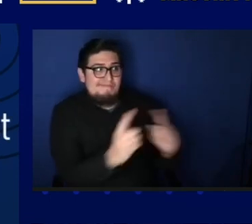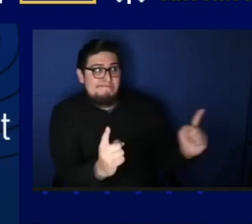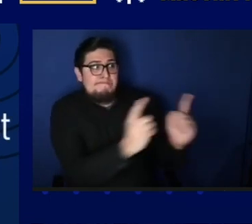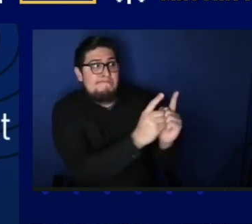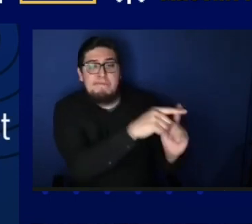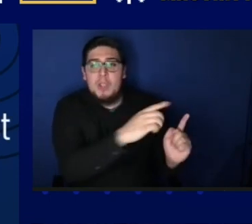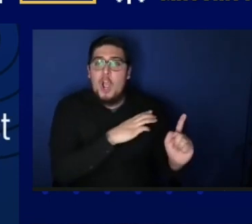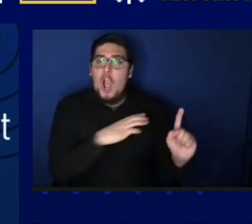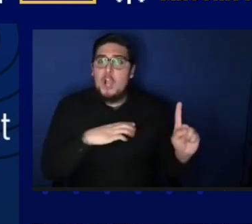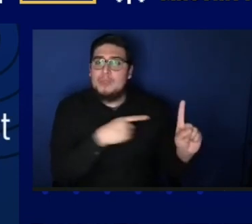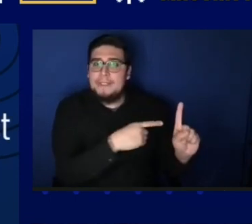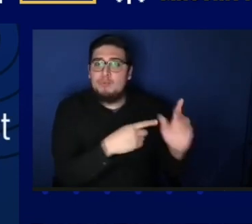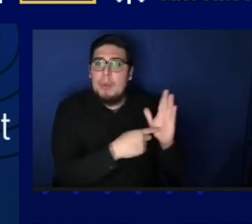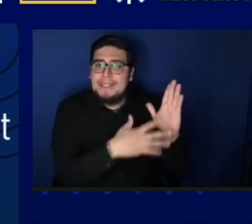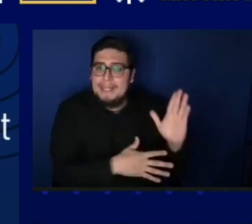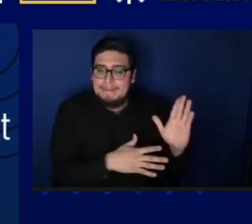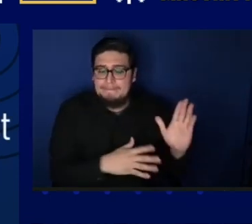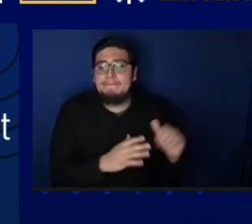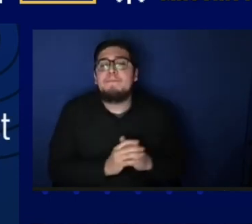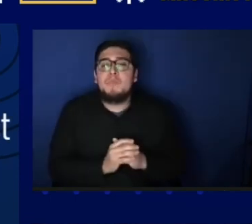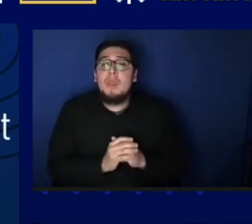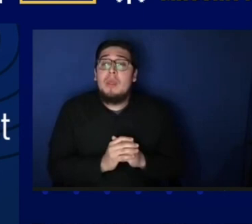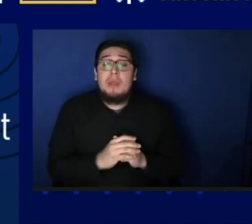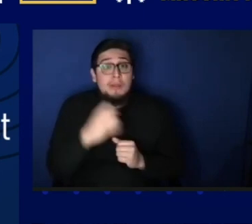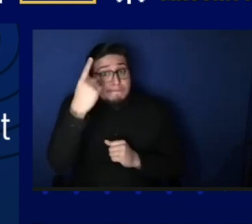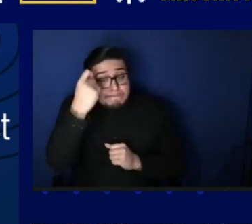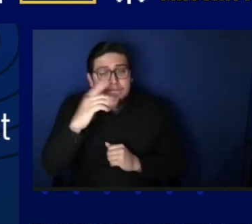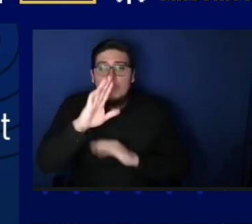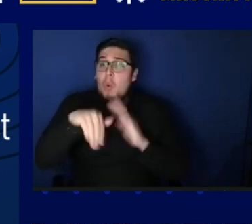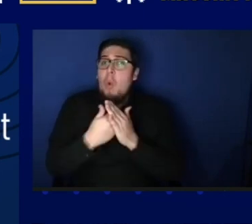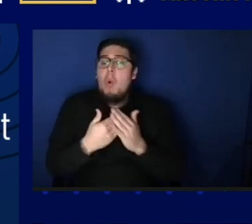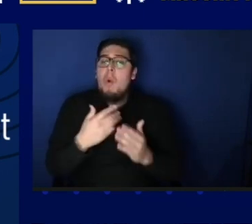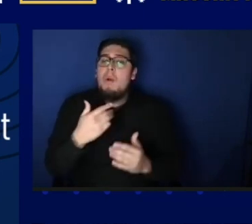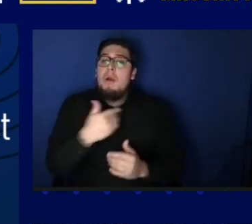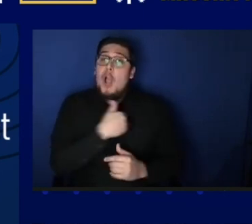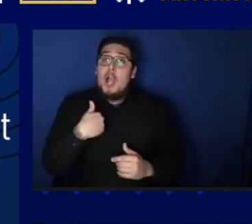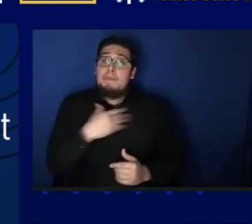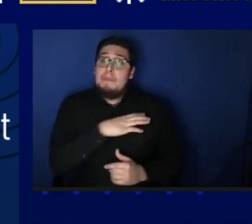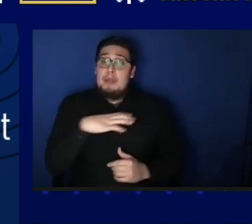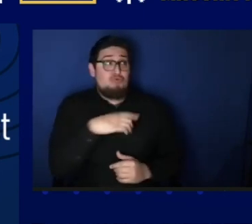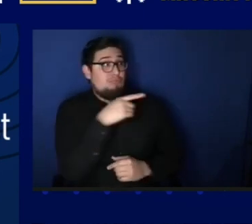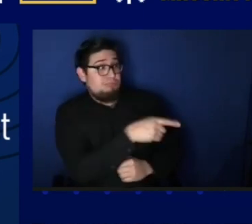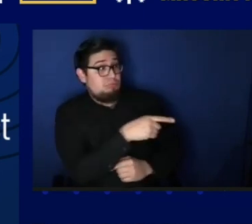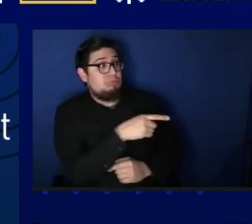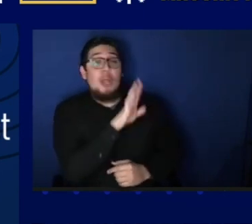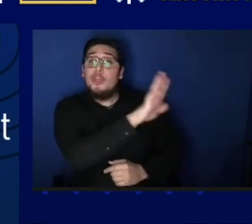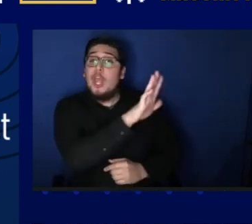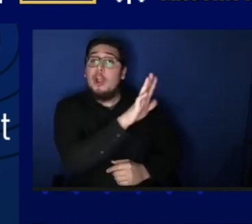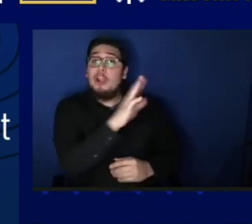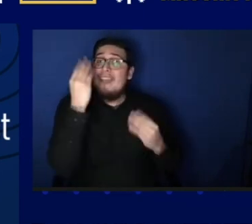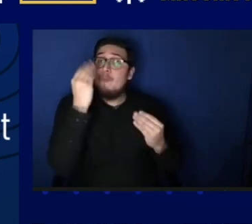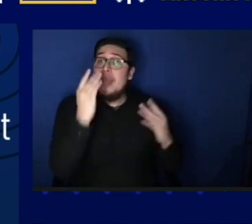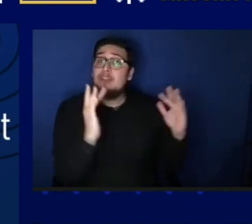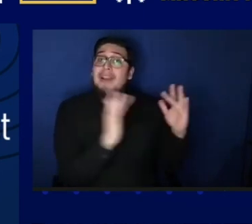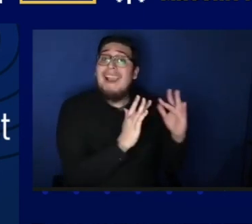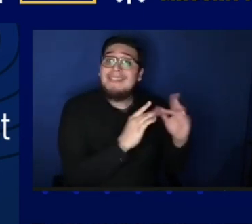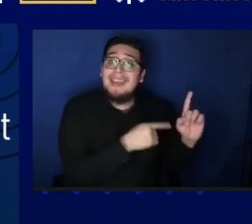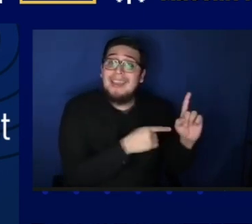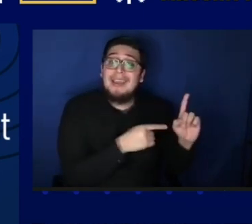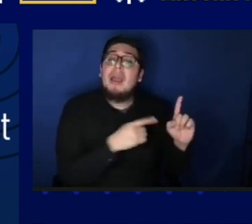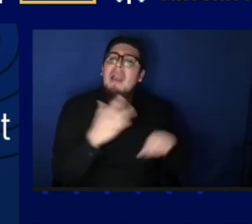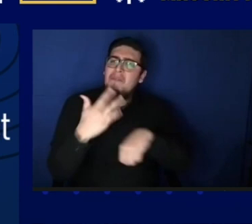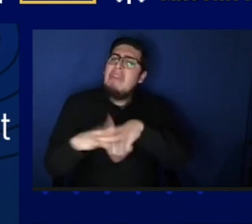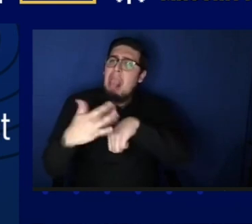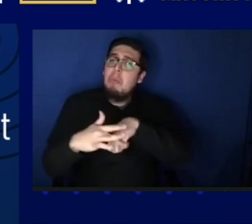So all your members of Congress's contact information is publicly online. But a key